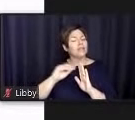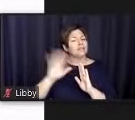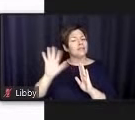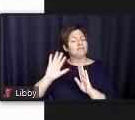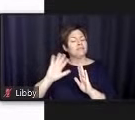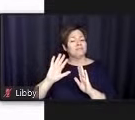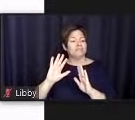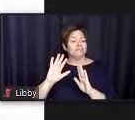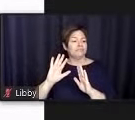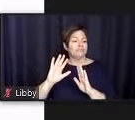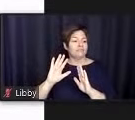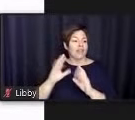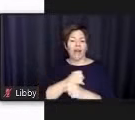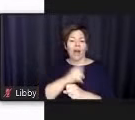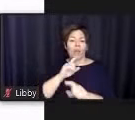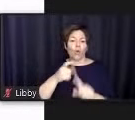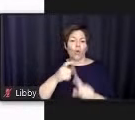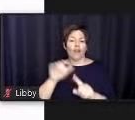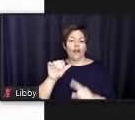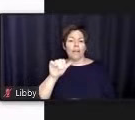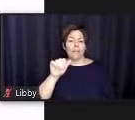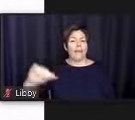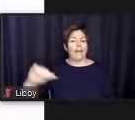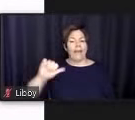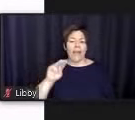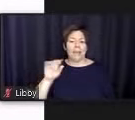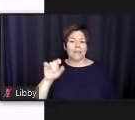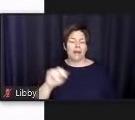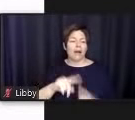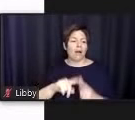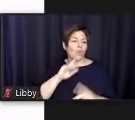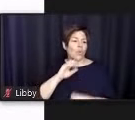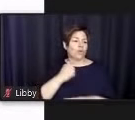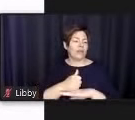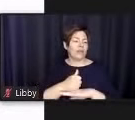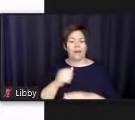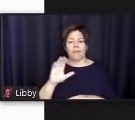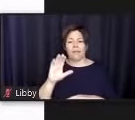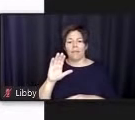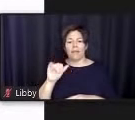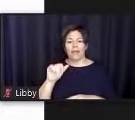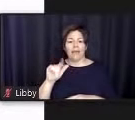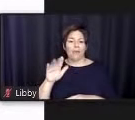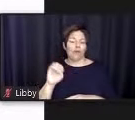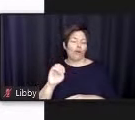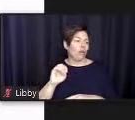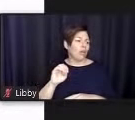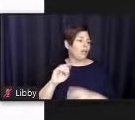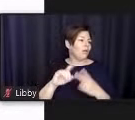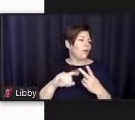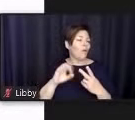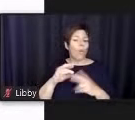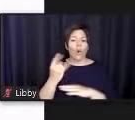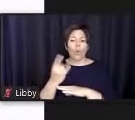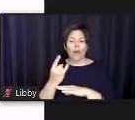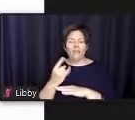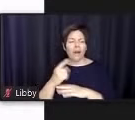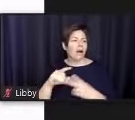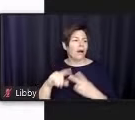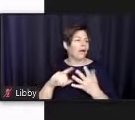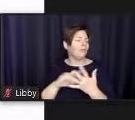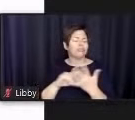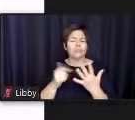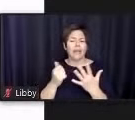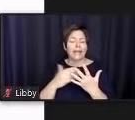an order from Amazon or setting up your cable. I had to get higher speed cable at my house, or just arrangements with anything in